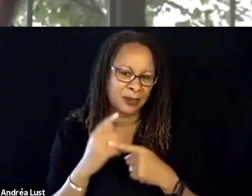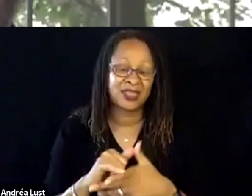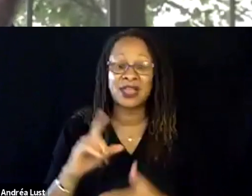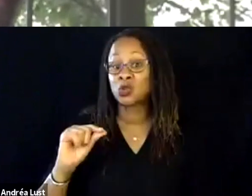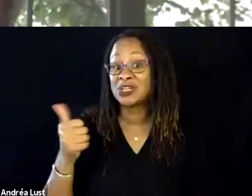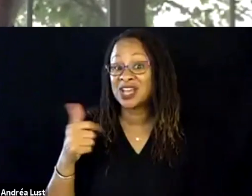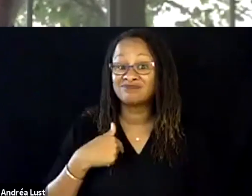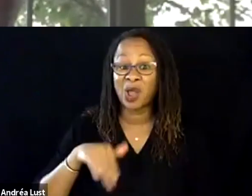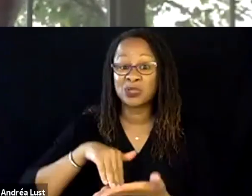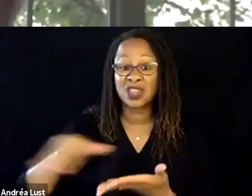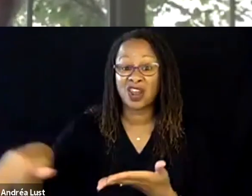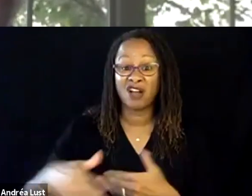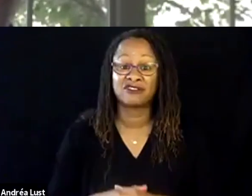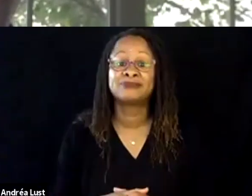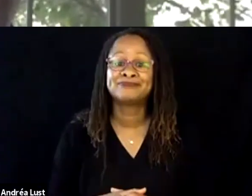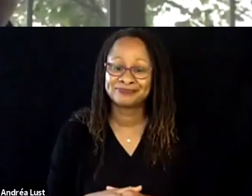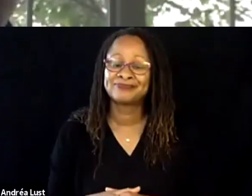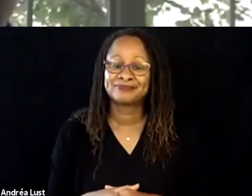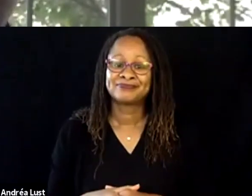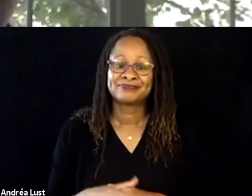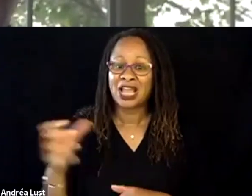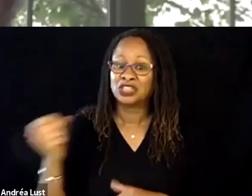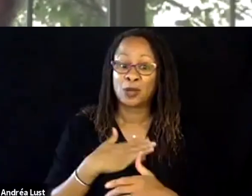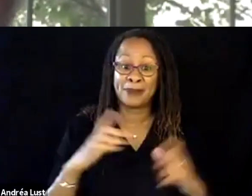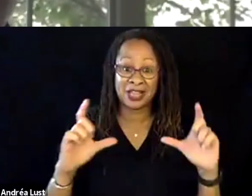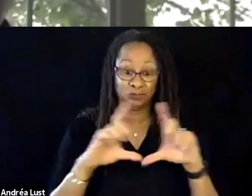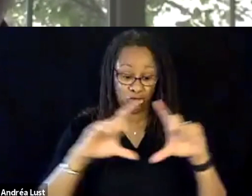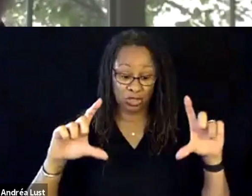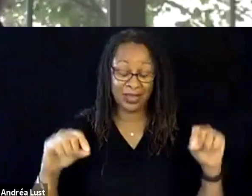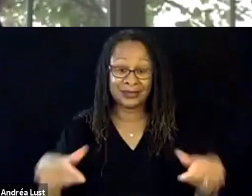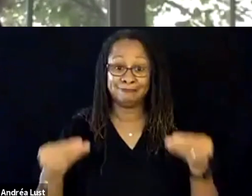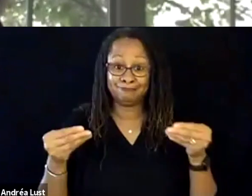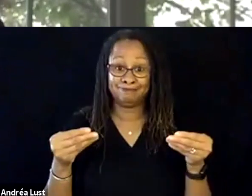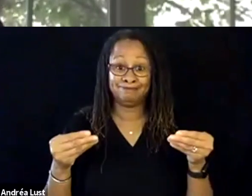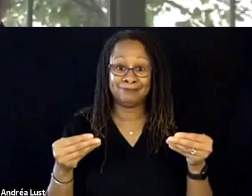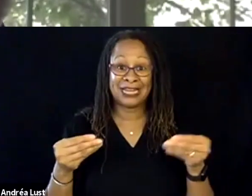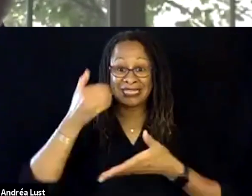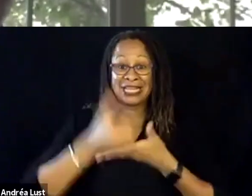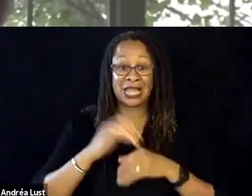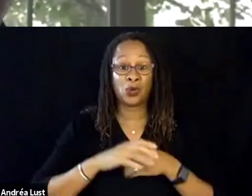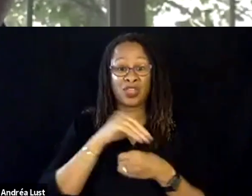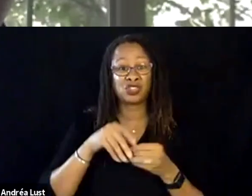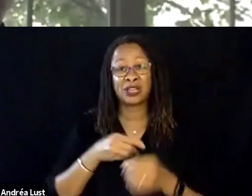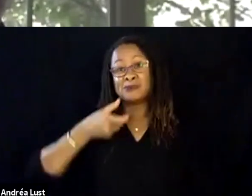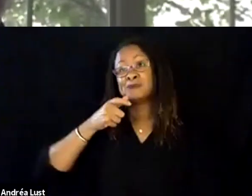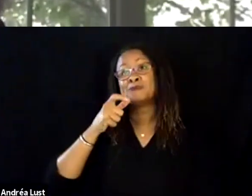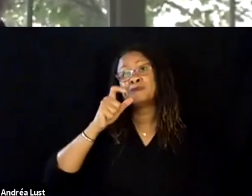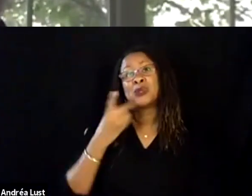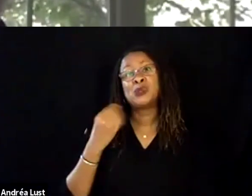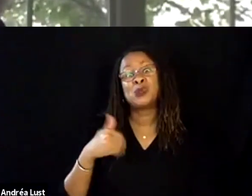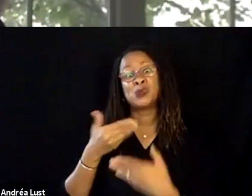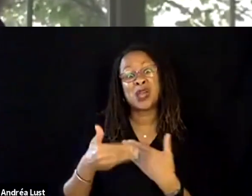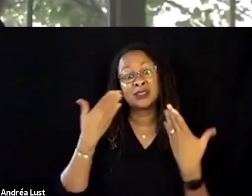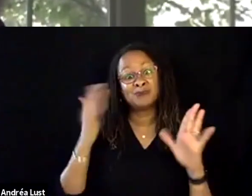off and took my severance check and sat on my sofa with multiple martinis and thought, all right, what the hell's next? And